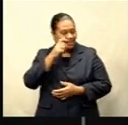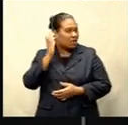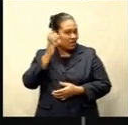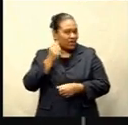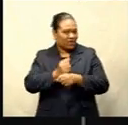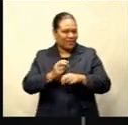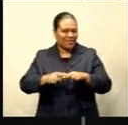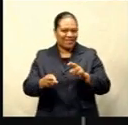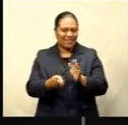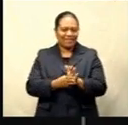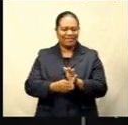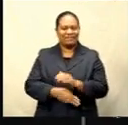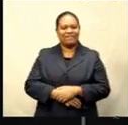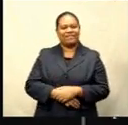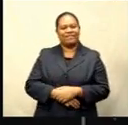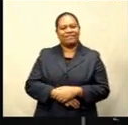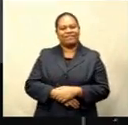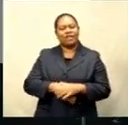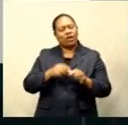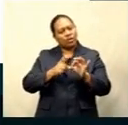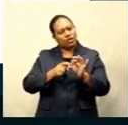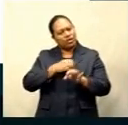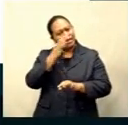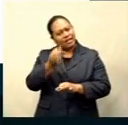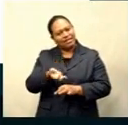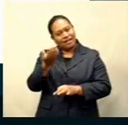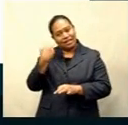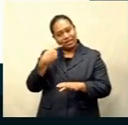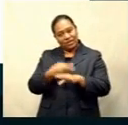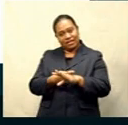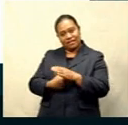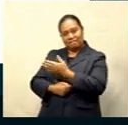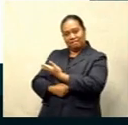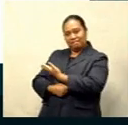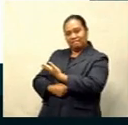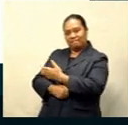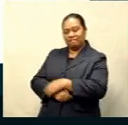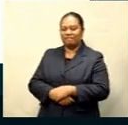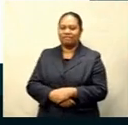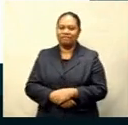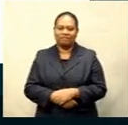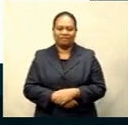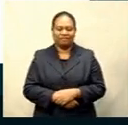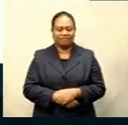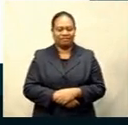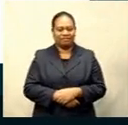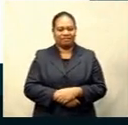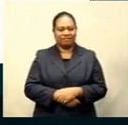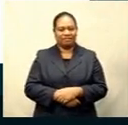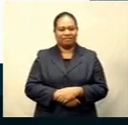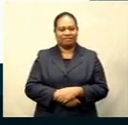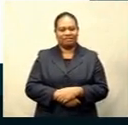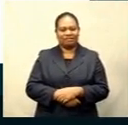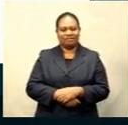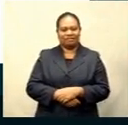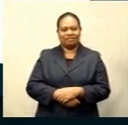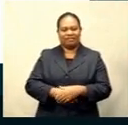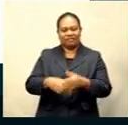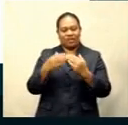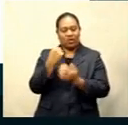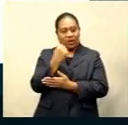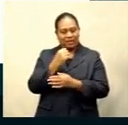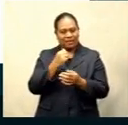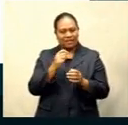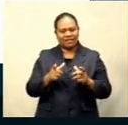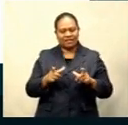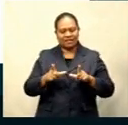station Gold FM. To our poll question, last week we asked, can Fiji retain its gold medal title in Rugby Sevens at